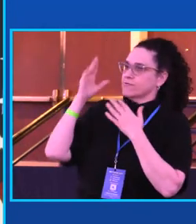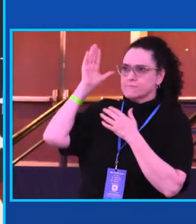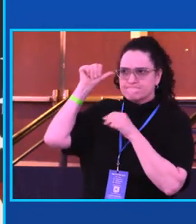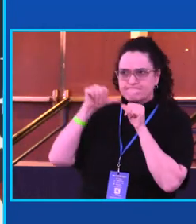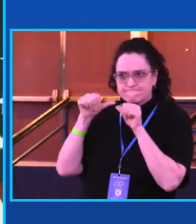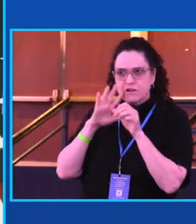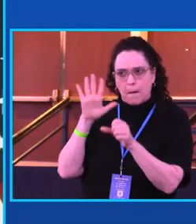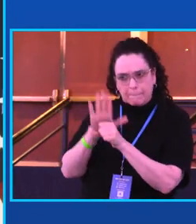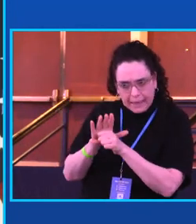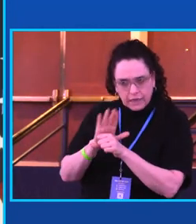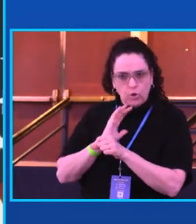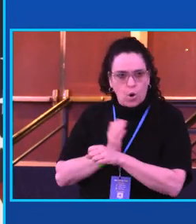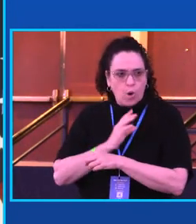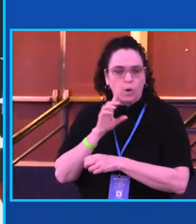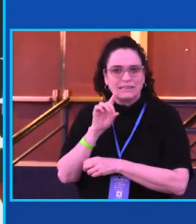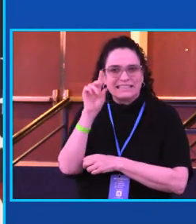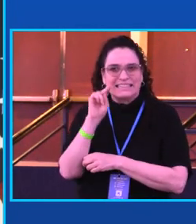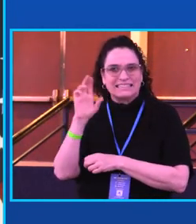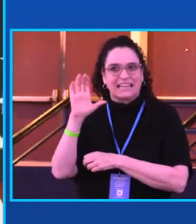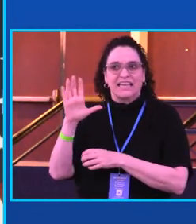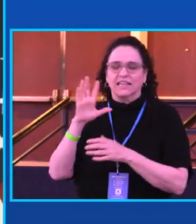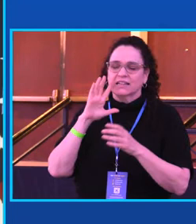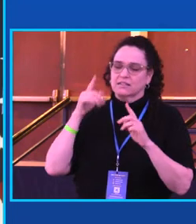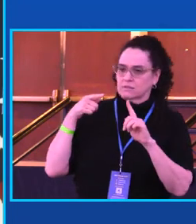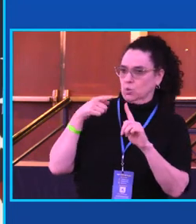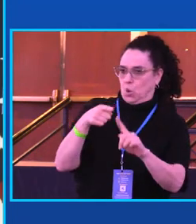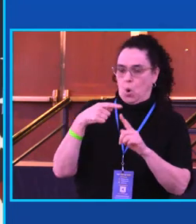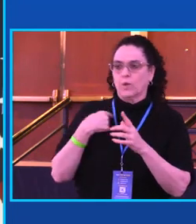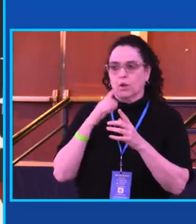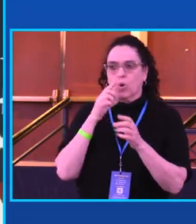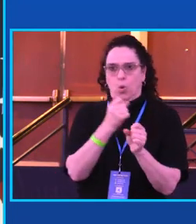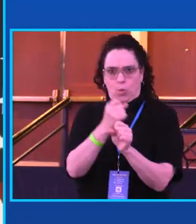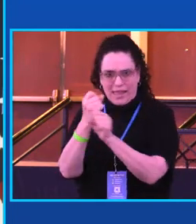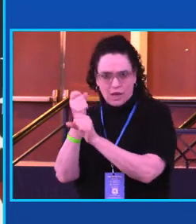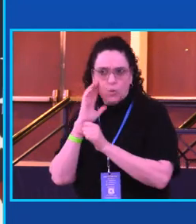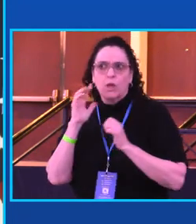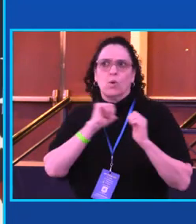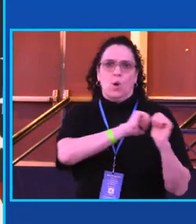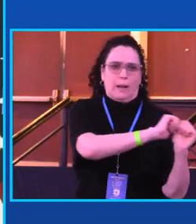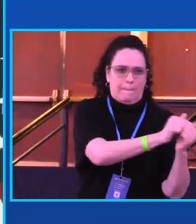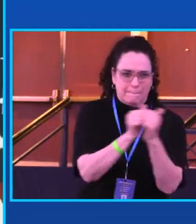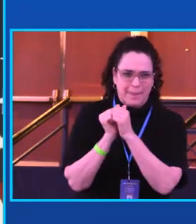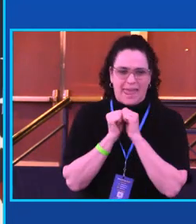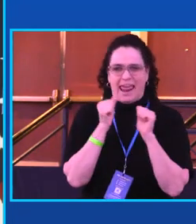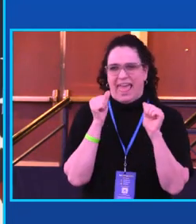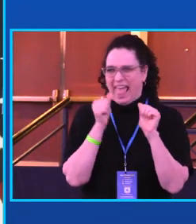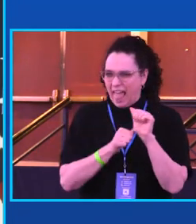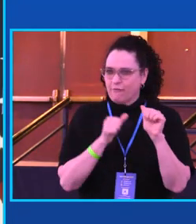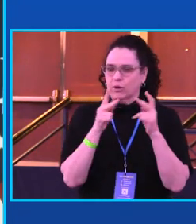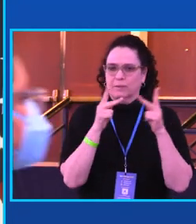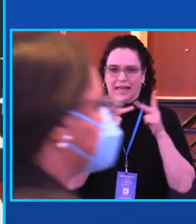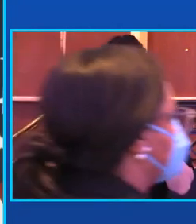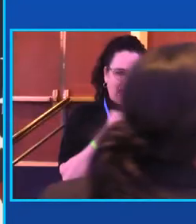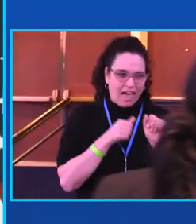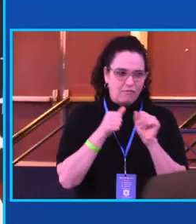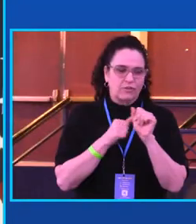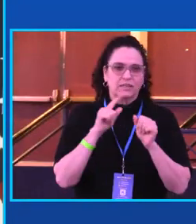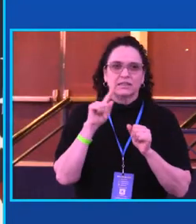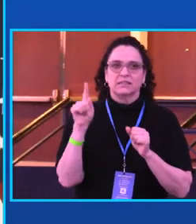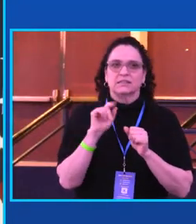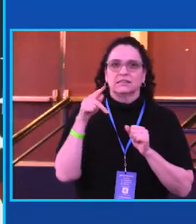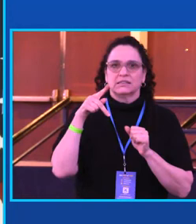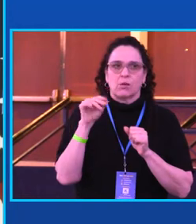belief, like mine, that we win when we compete everywhere and in every zip code. His partnership has been